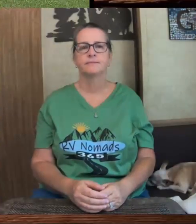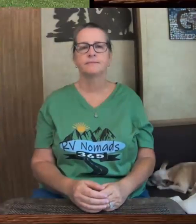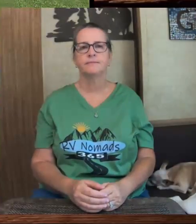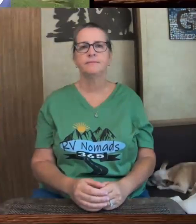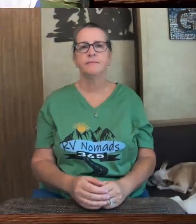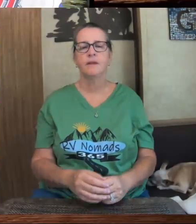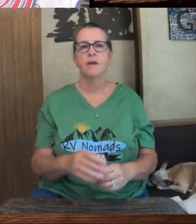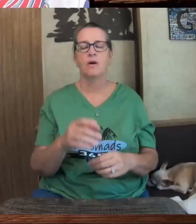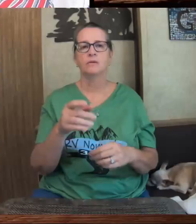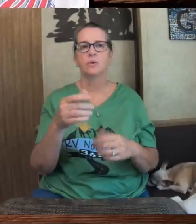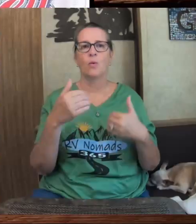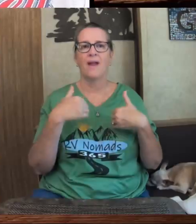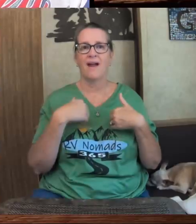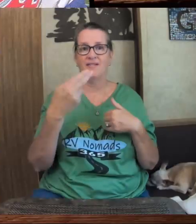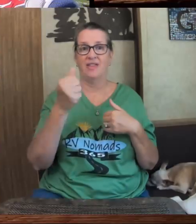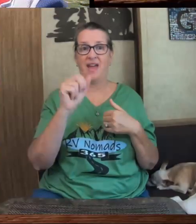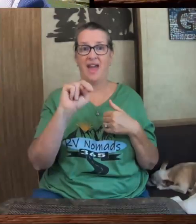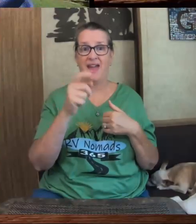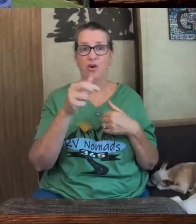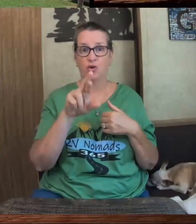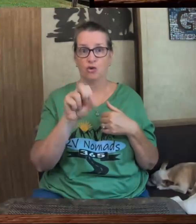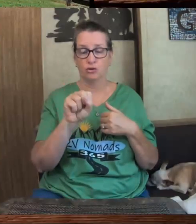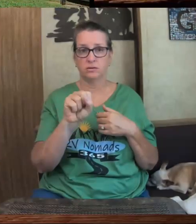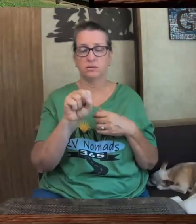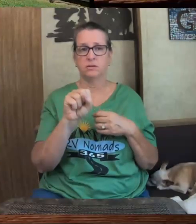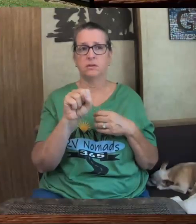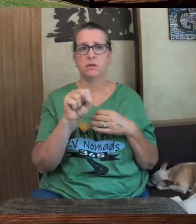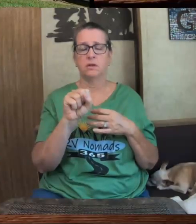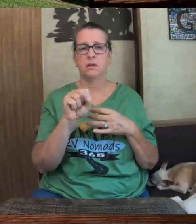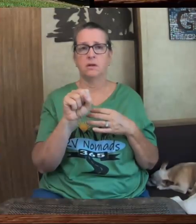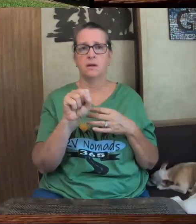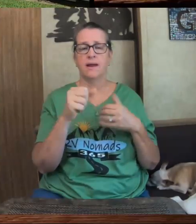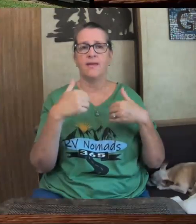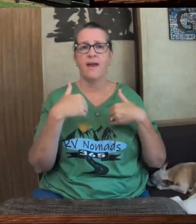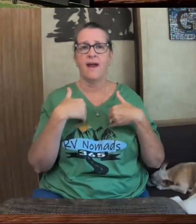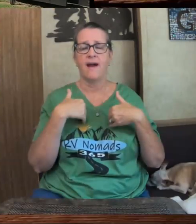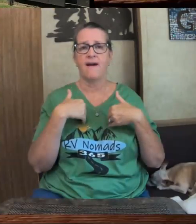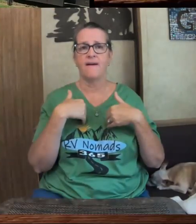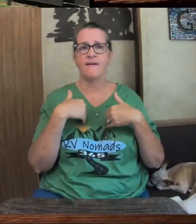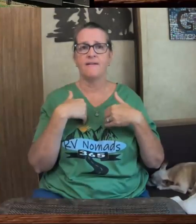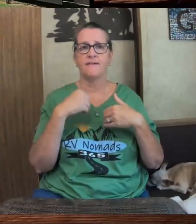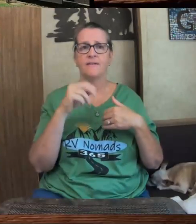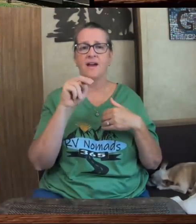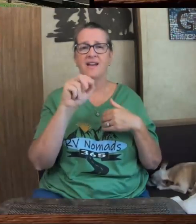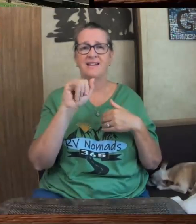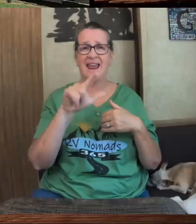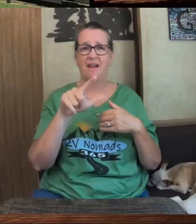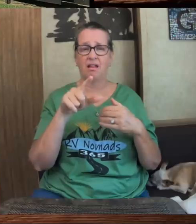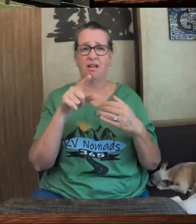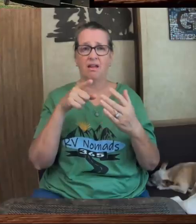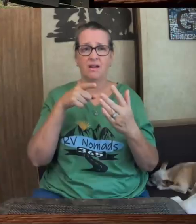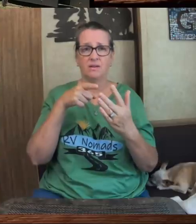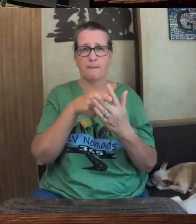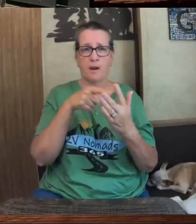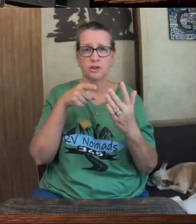So these are the hangers that it comes with, and they have a built-in little nail to punch it in a wall